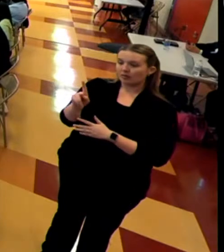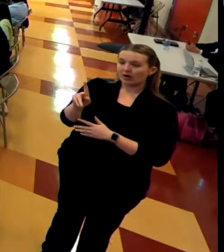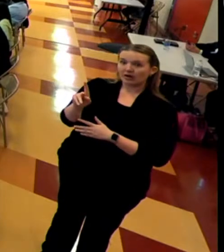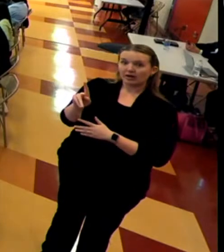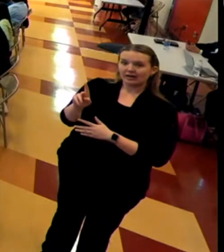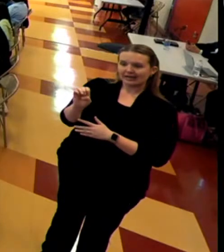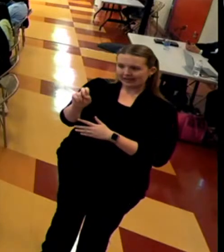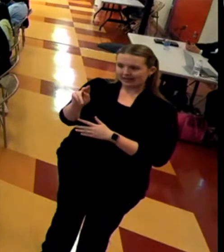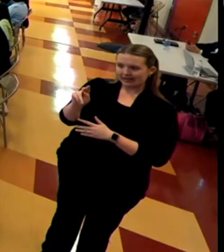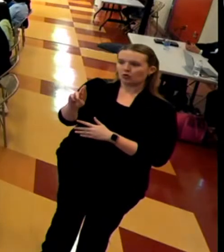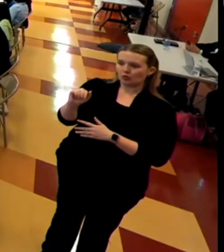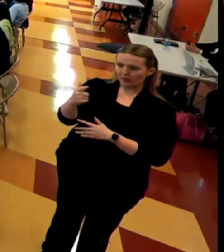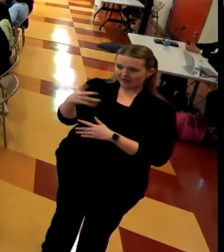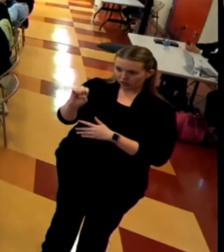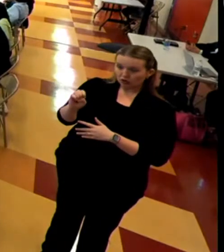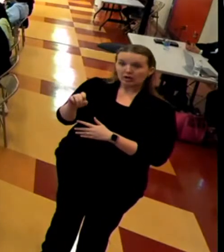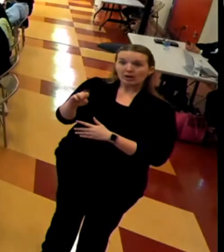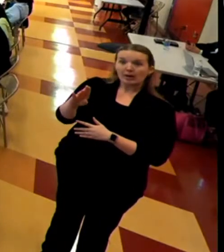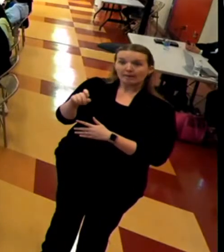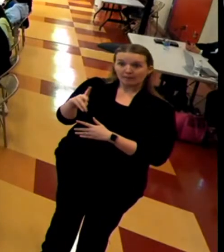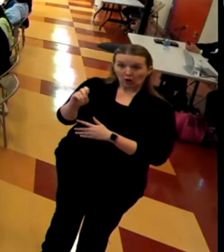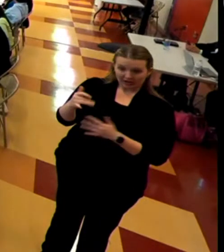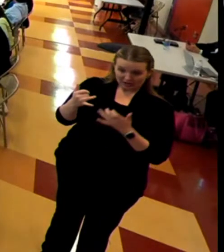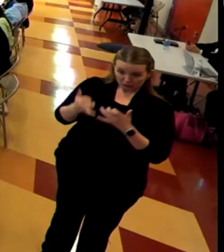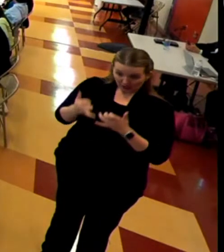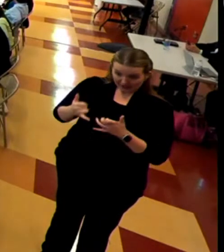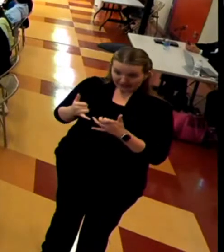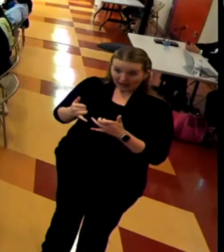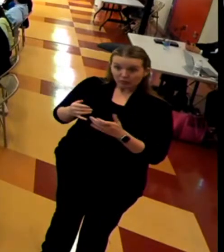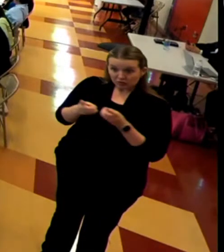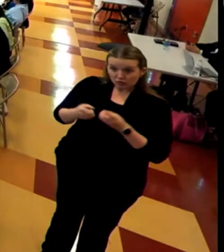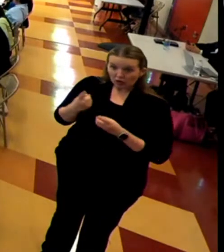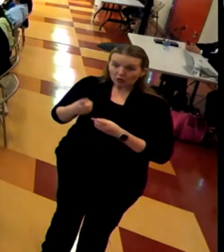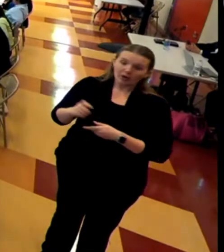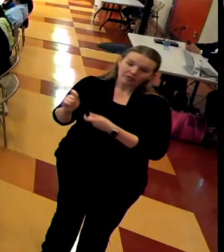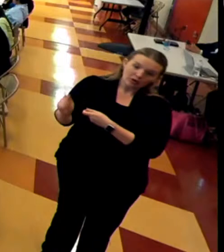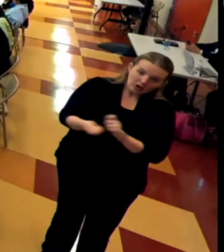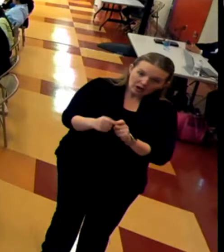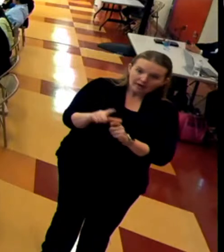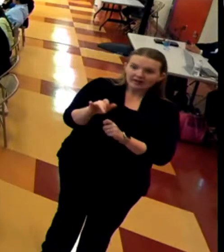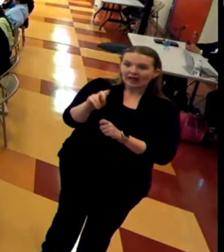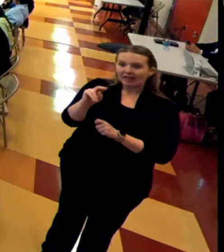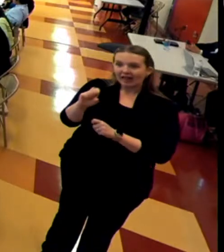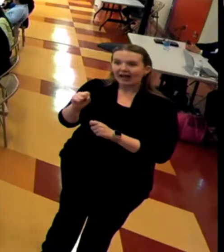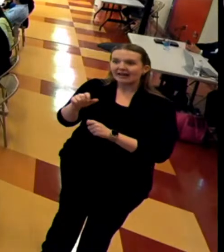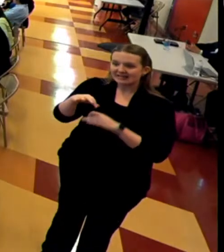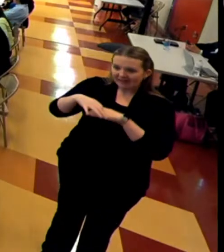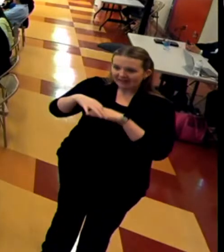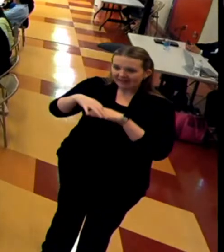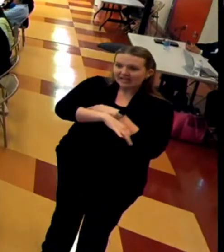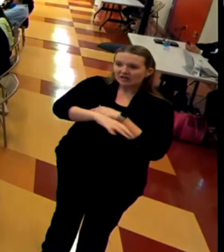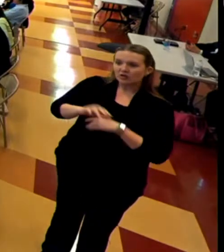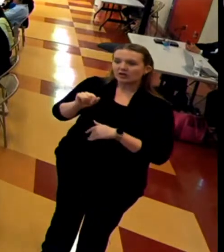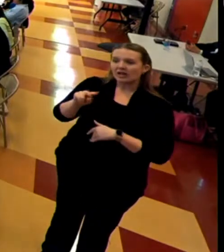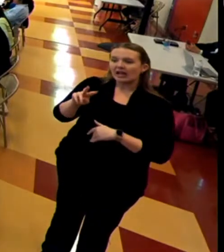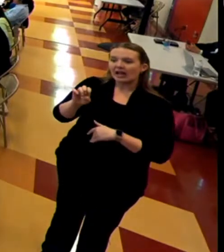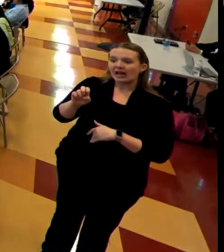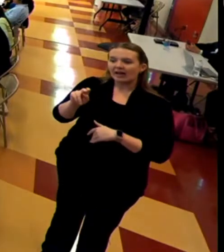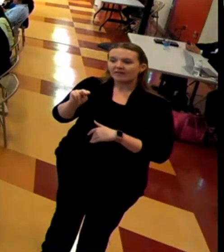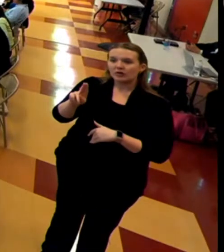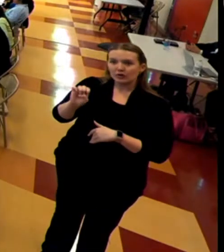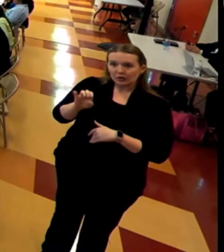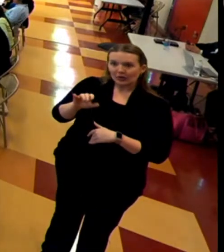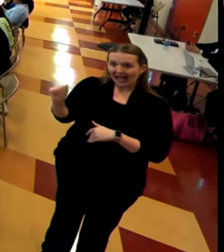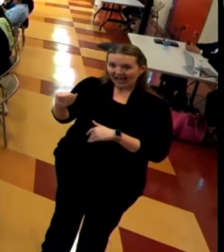in District 1. This includes the golf course, Lions Field, Avenue A, and River Road, the